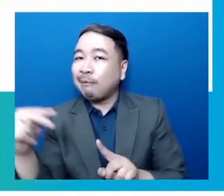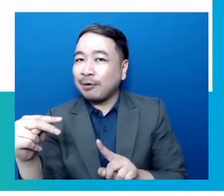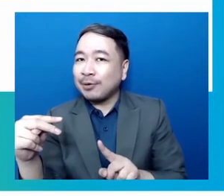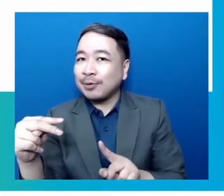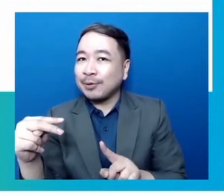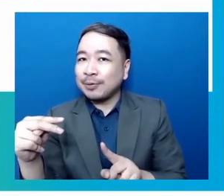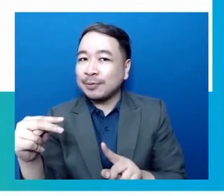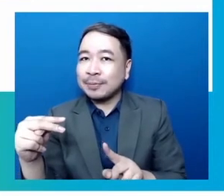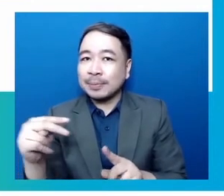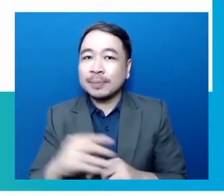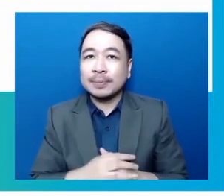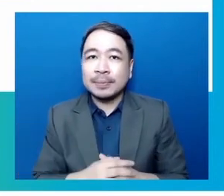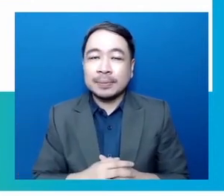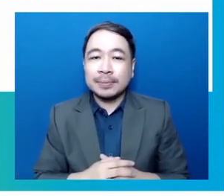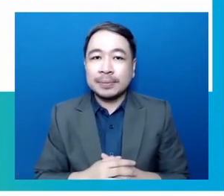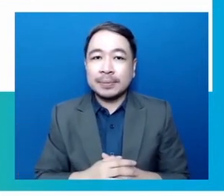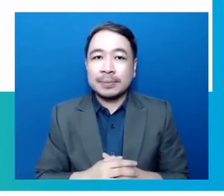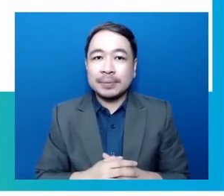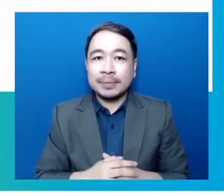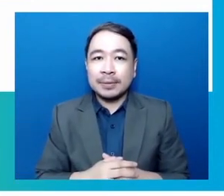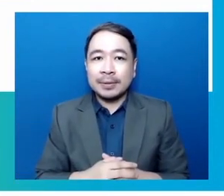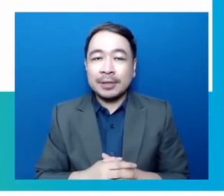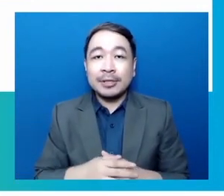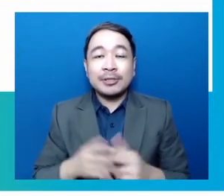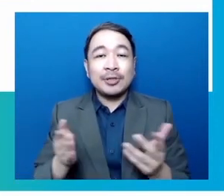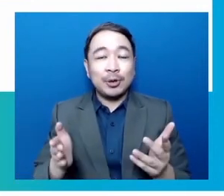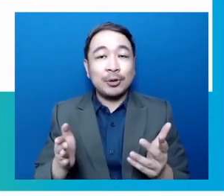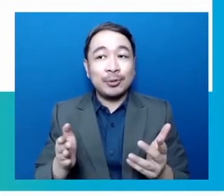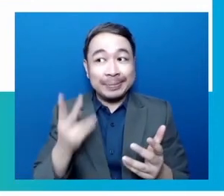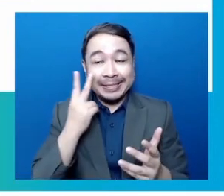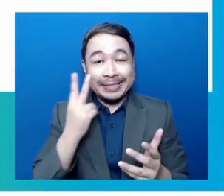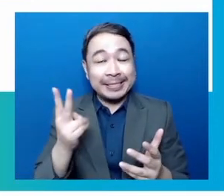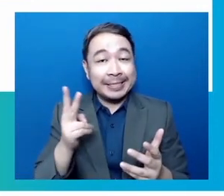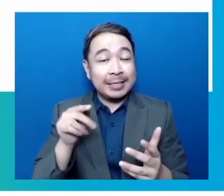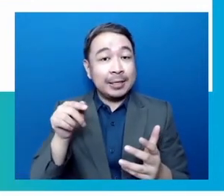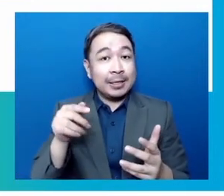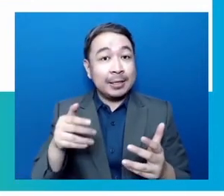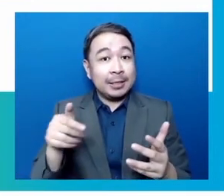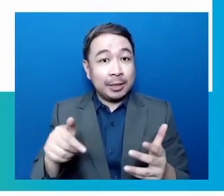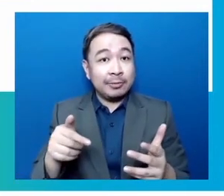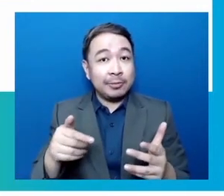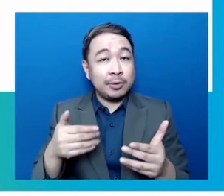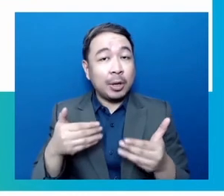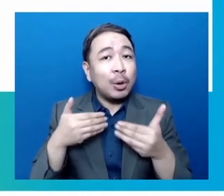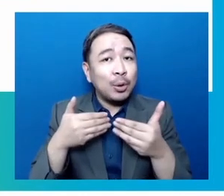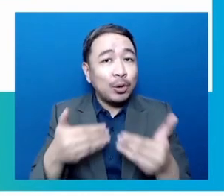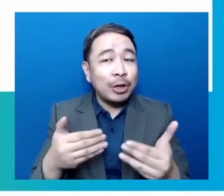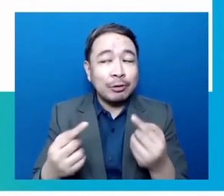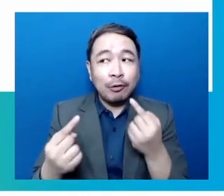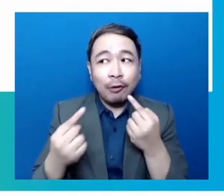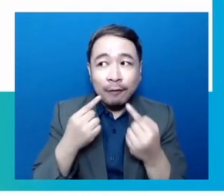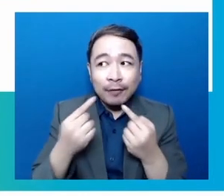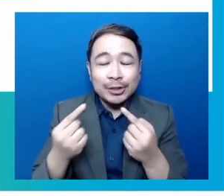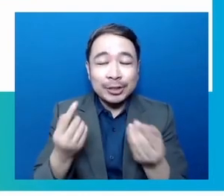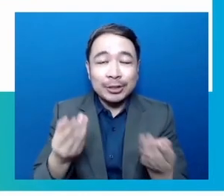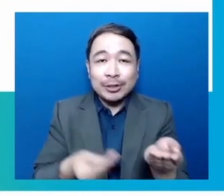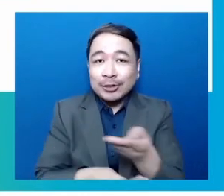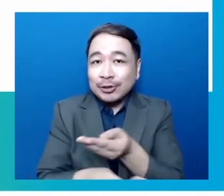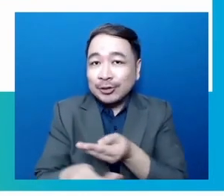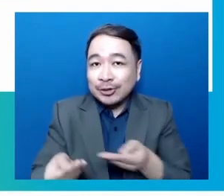might say so, in these virtual times, what you see is an ongoing conversation where I